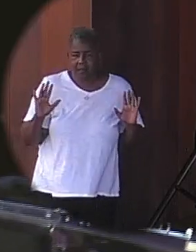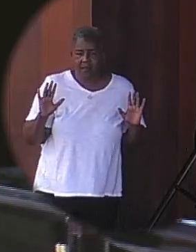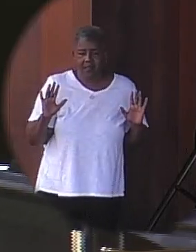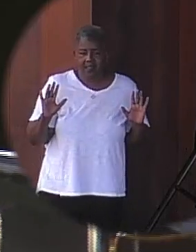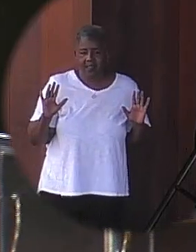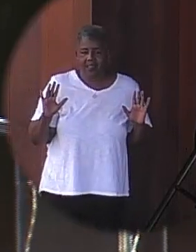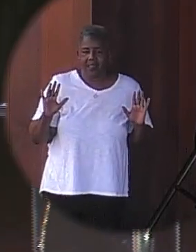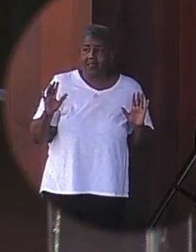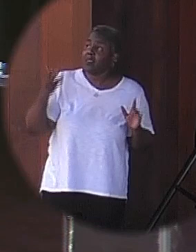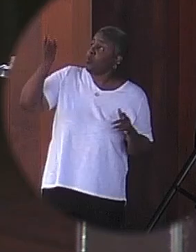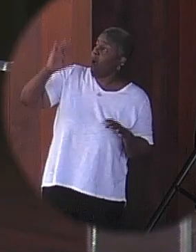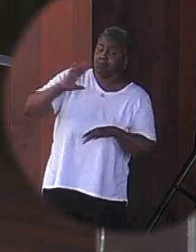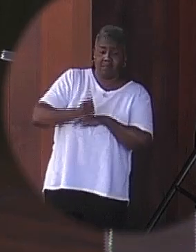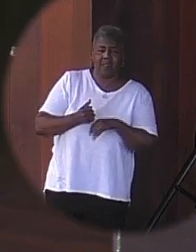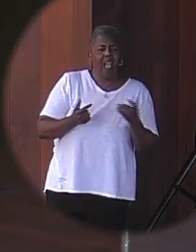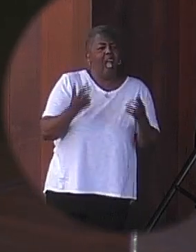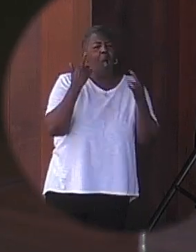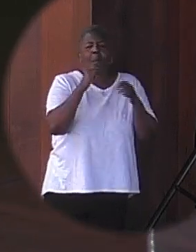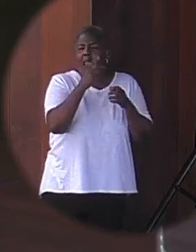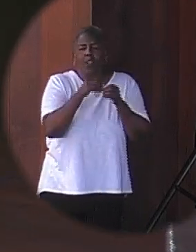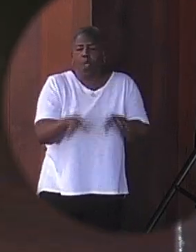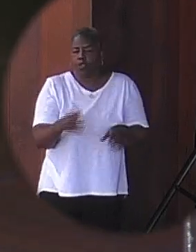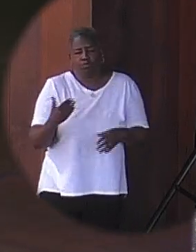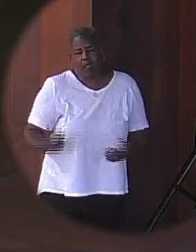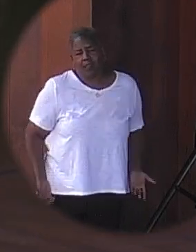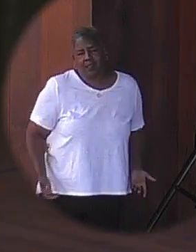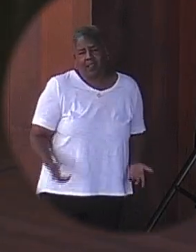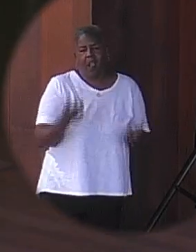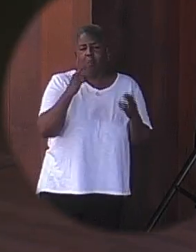place. I hope I ain't lost you yet.